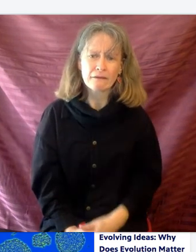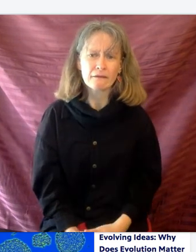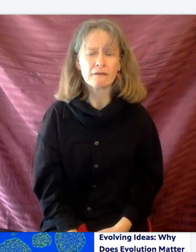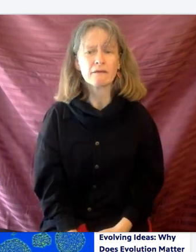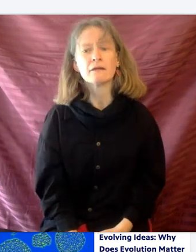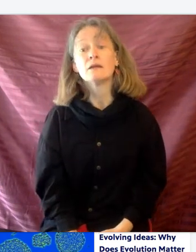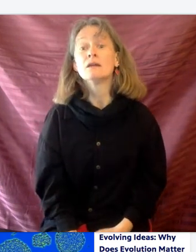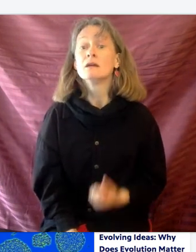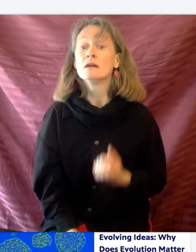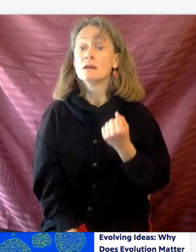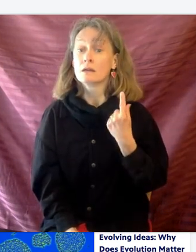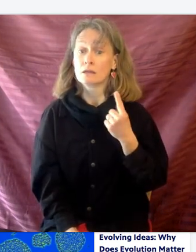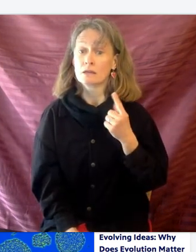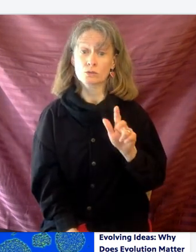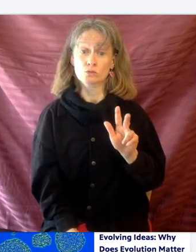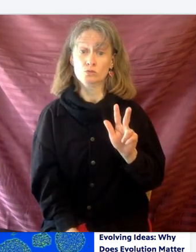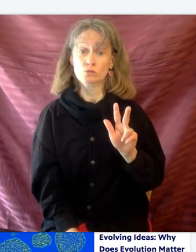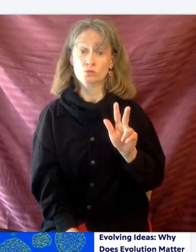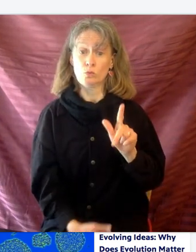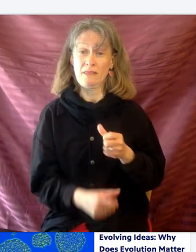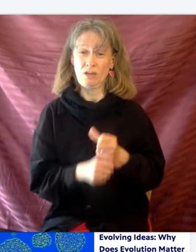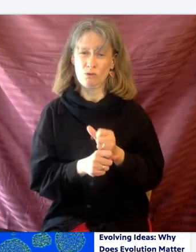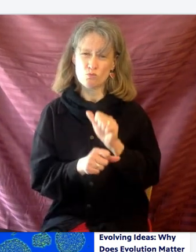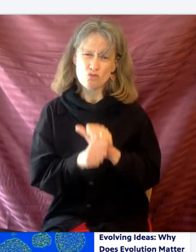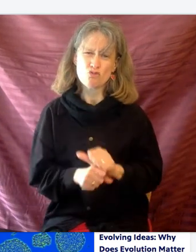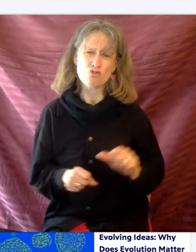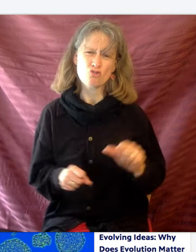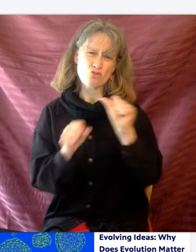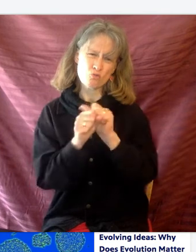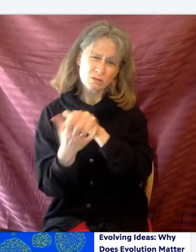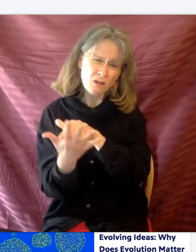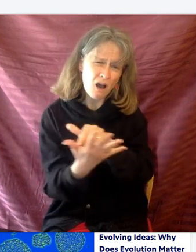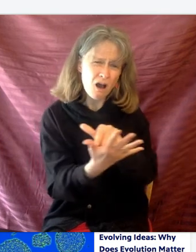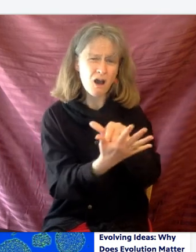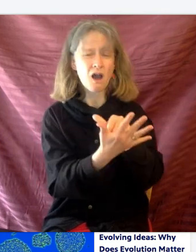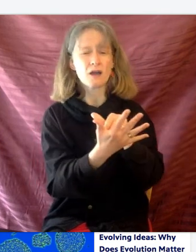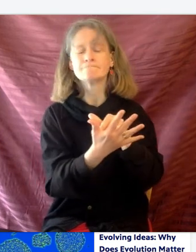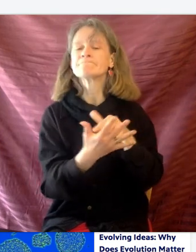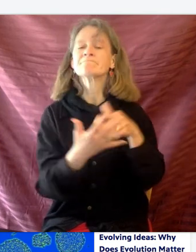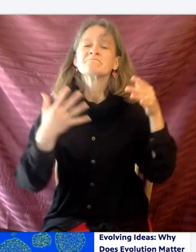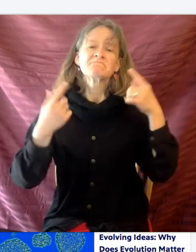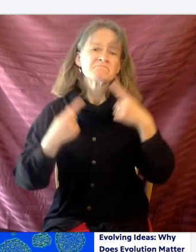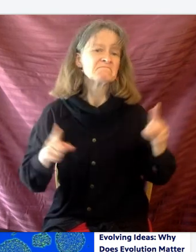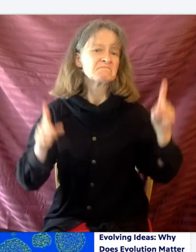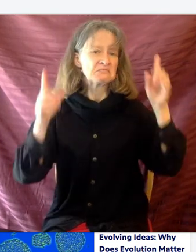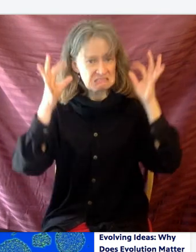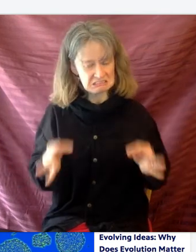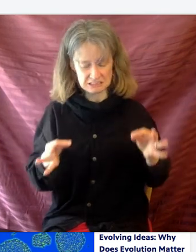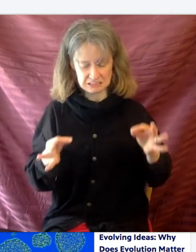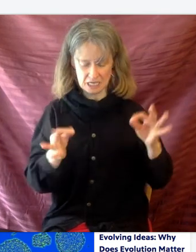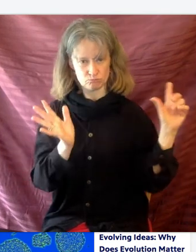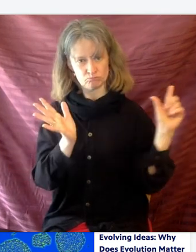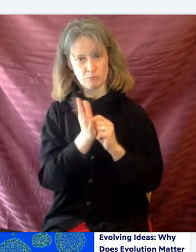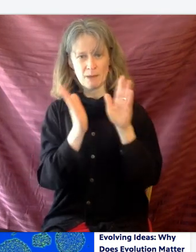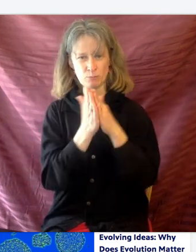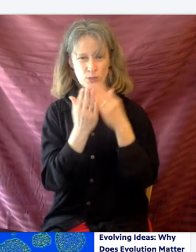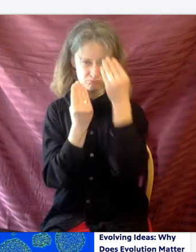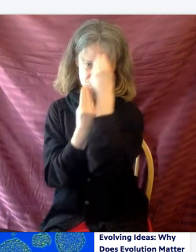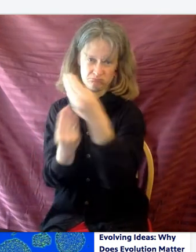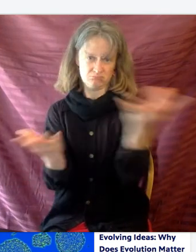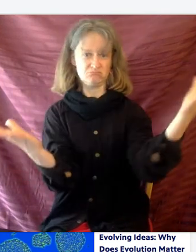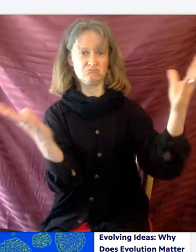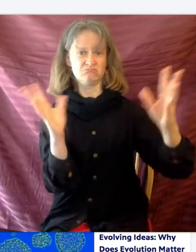It took Darwin 23 years of work to overcome his own doubts to finally present his ideas to the world.